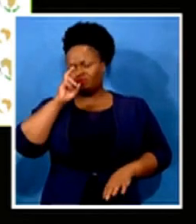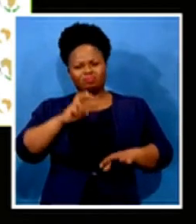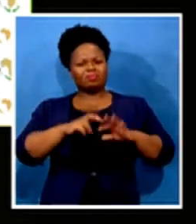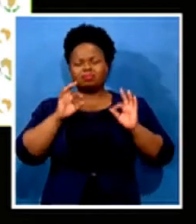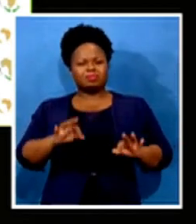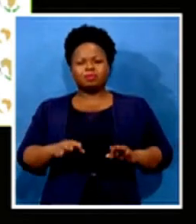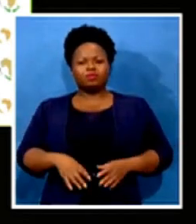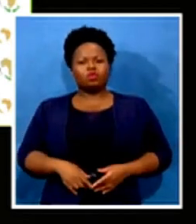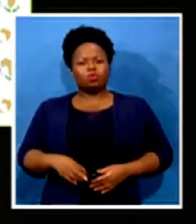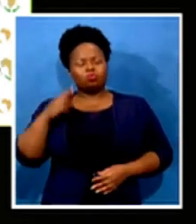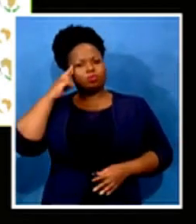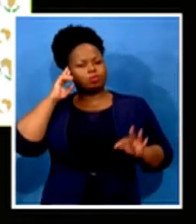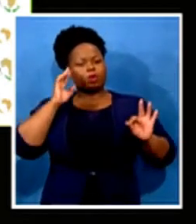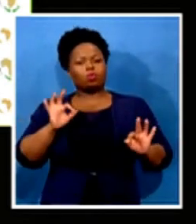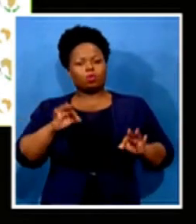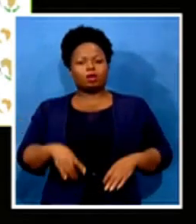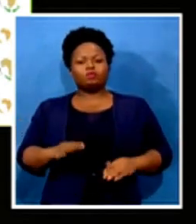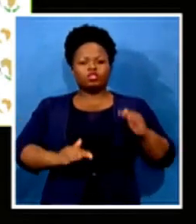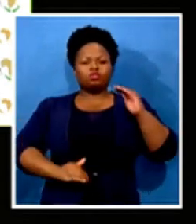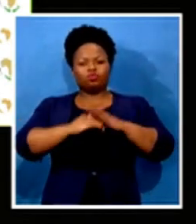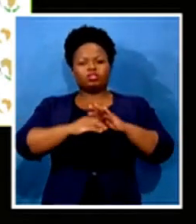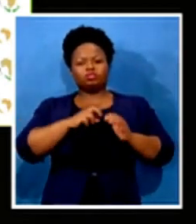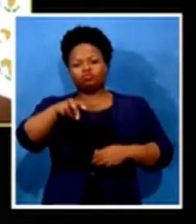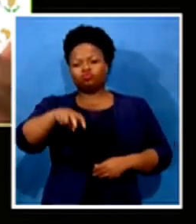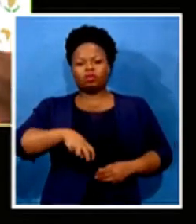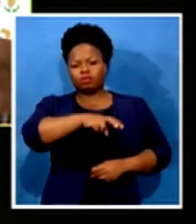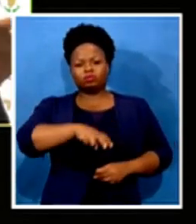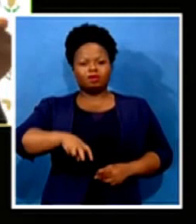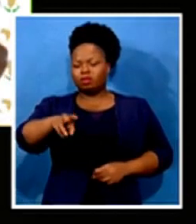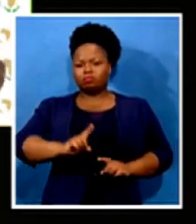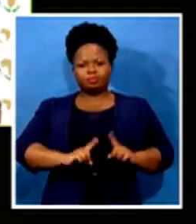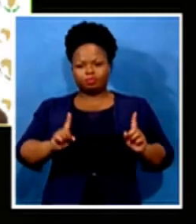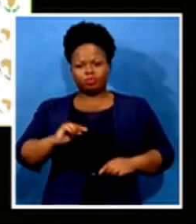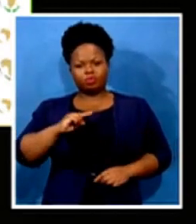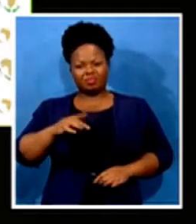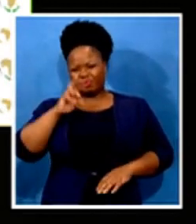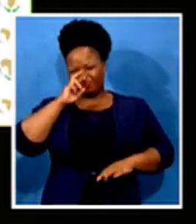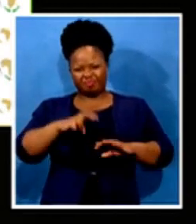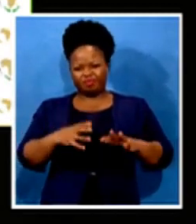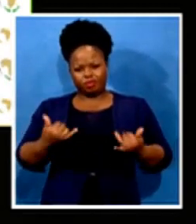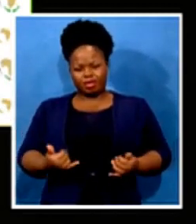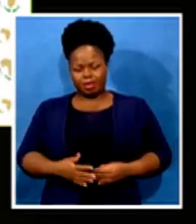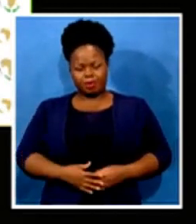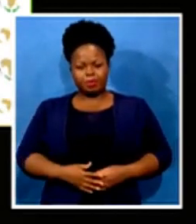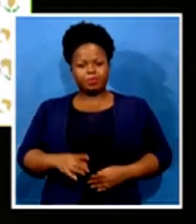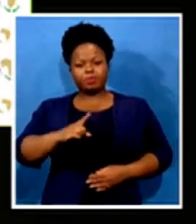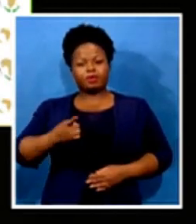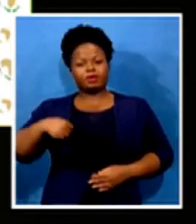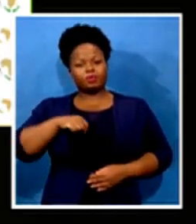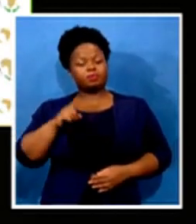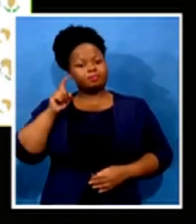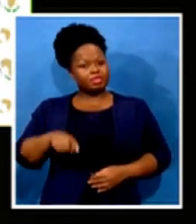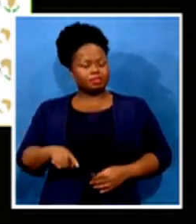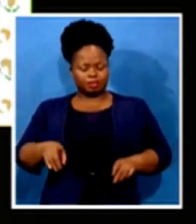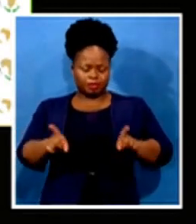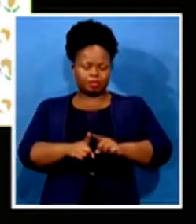restrict travel and trades, because that would be unnecessary at this point. We need to apply the same measures that we have been applying to